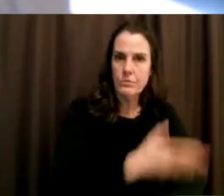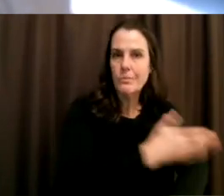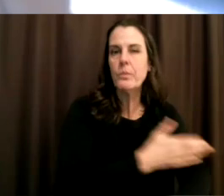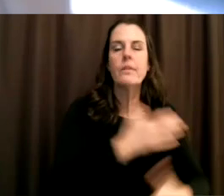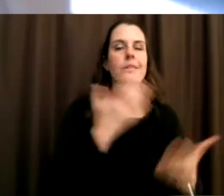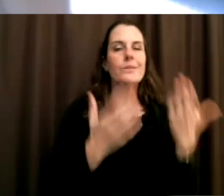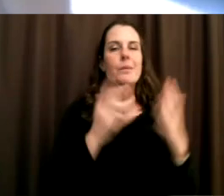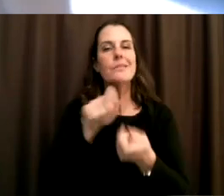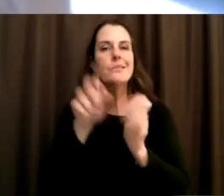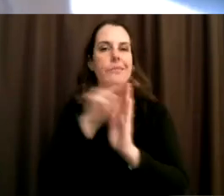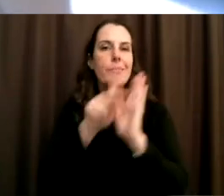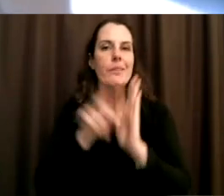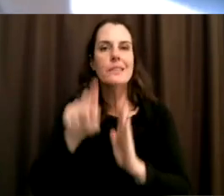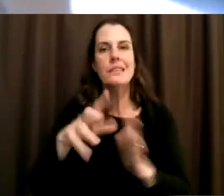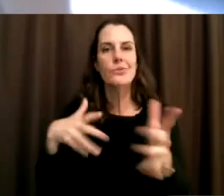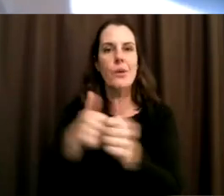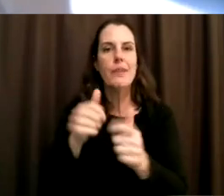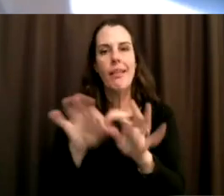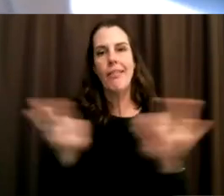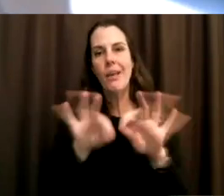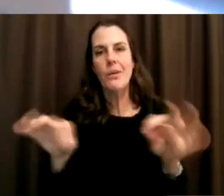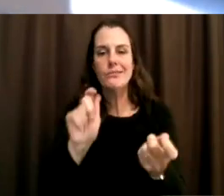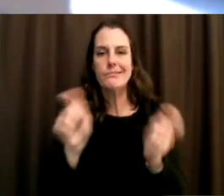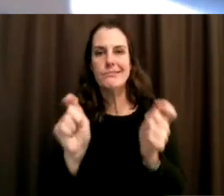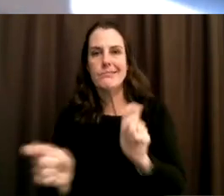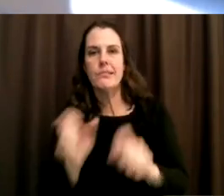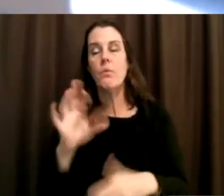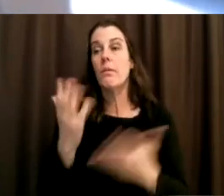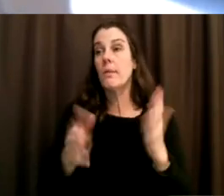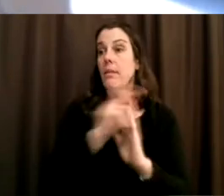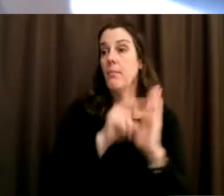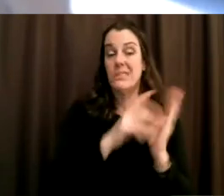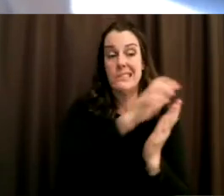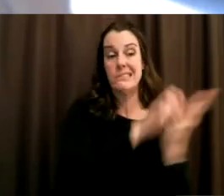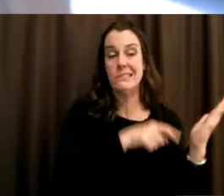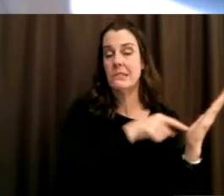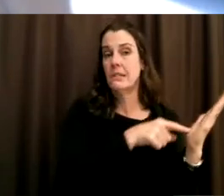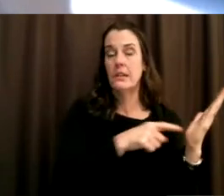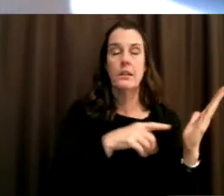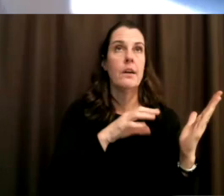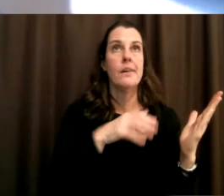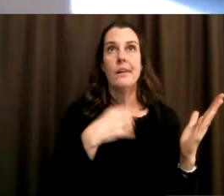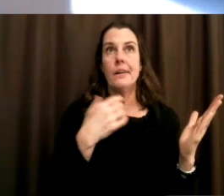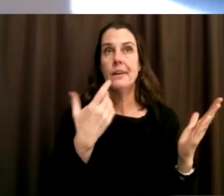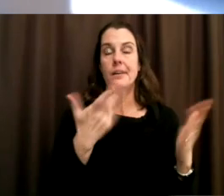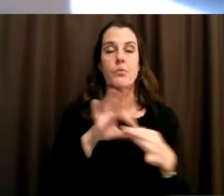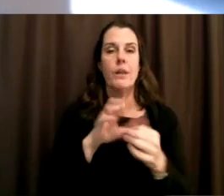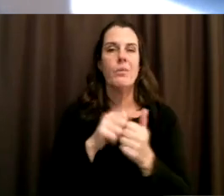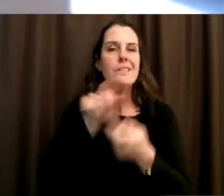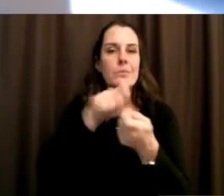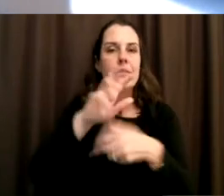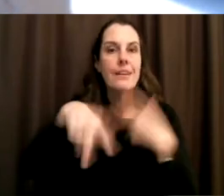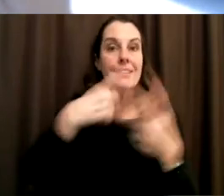certain policy needs some updated language, or maybe there needs to be a policy about a certain type of expense that